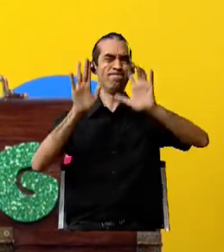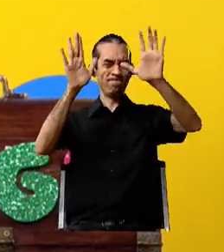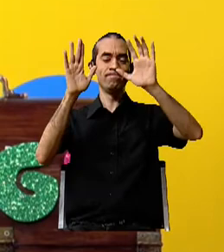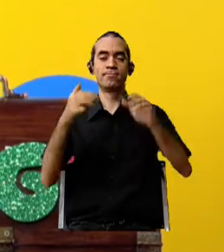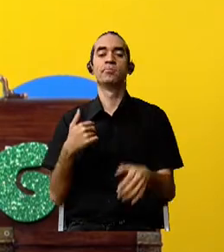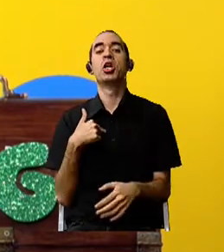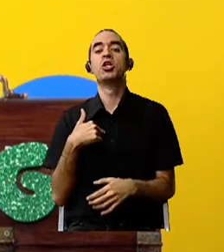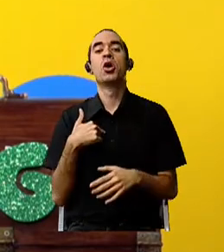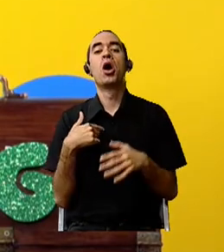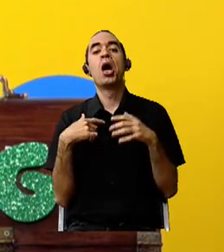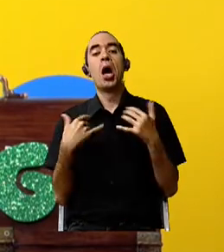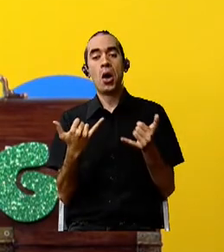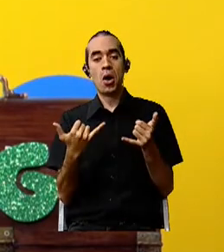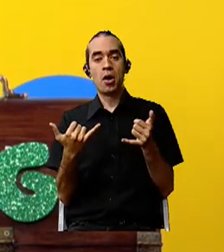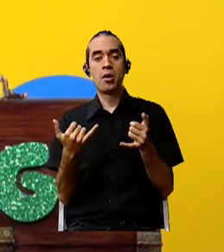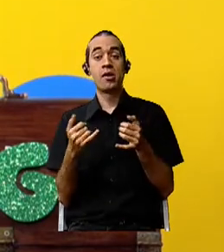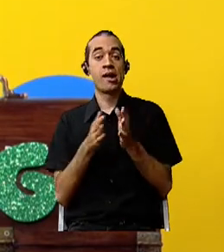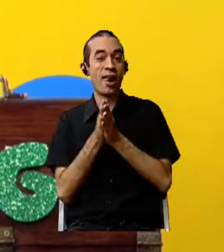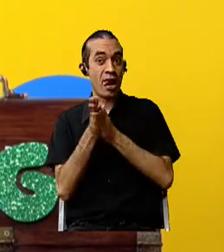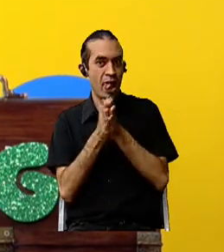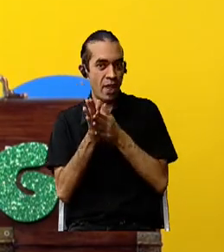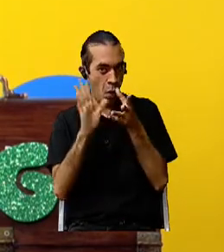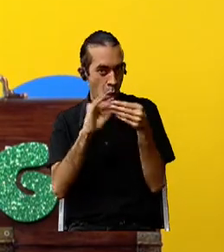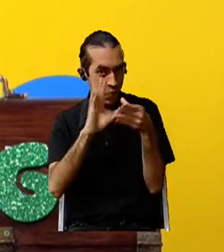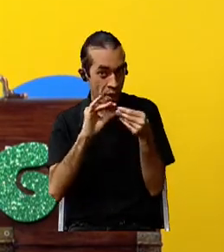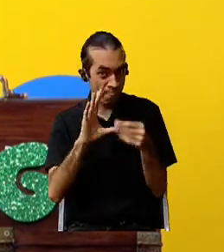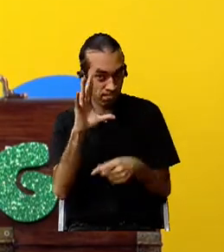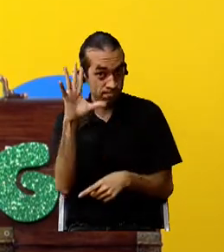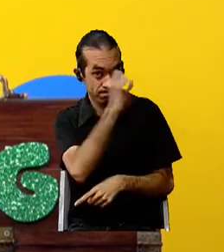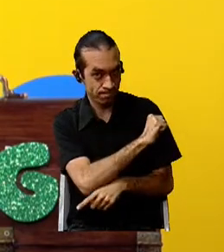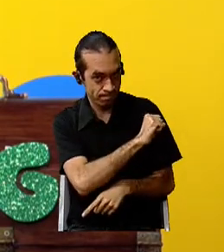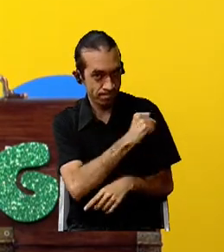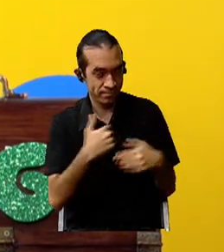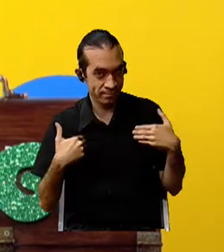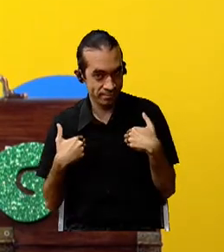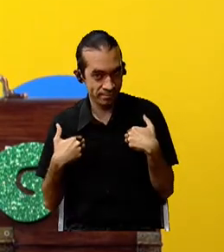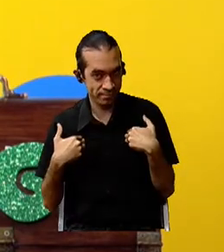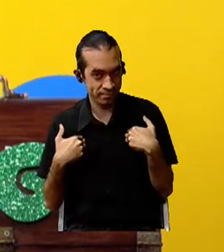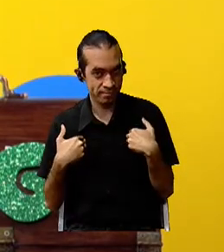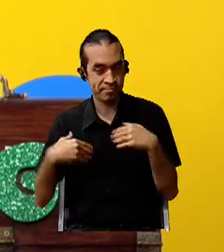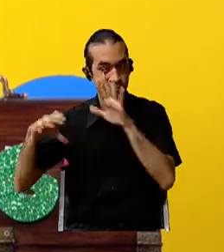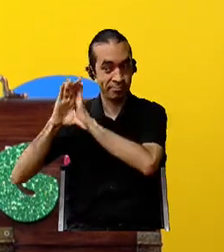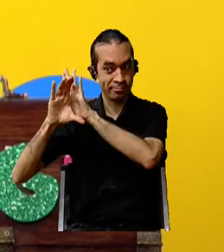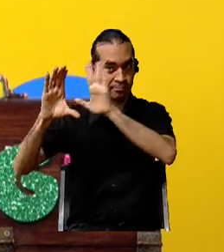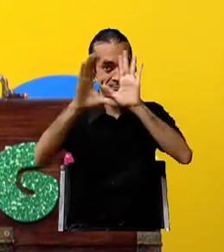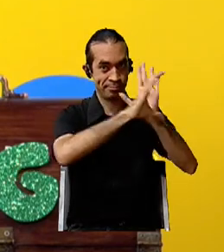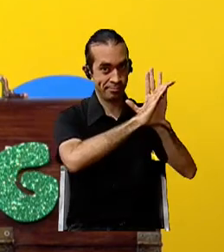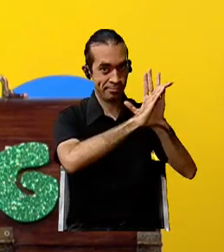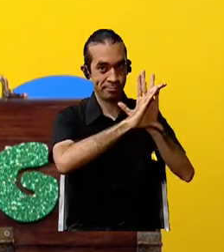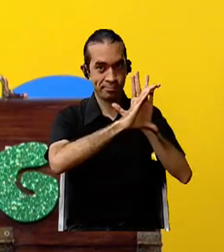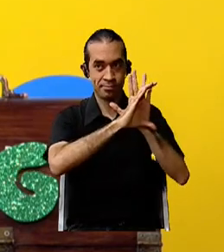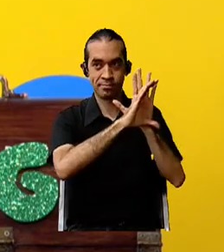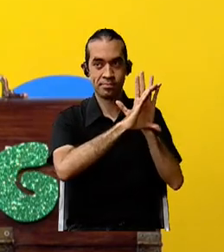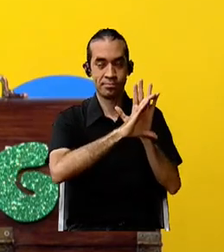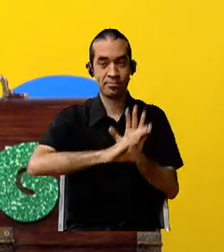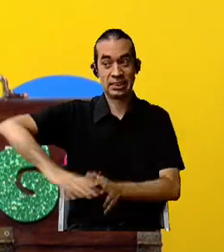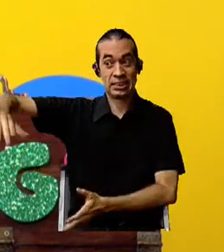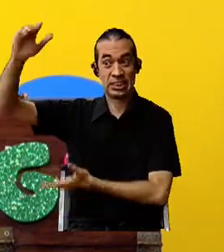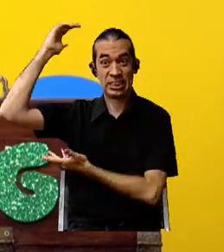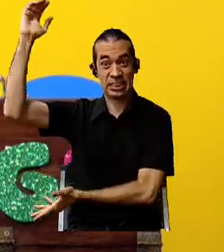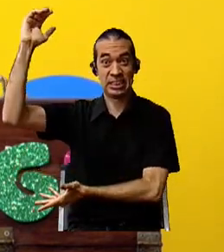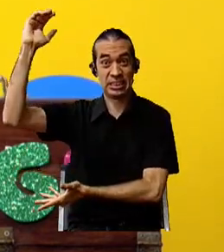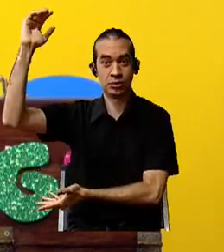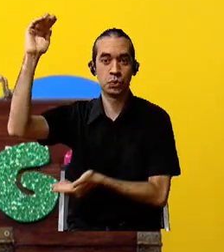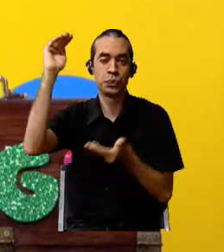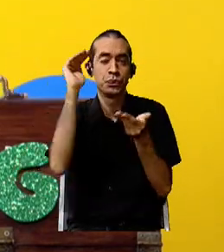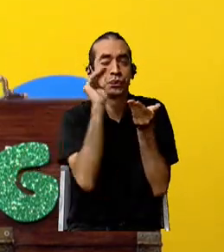going to describe an animal, Chuli, okay? We have two pictures. We have a big animal and we